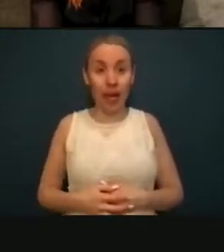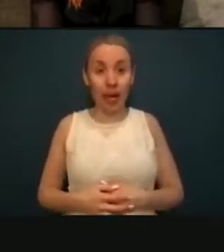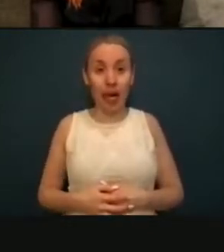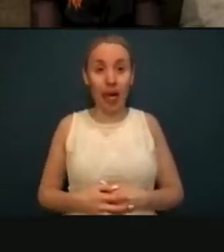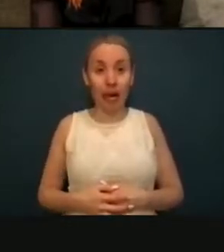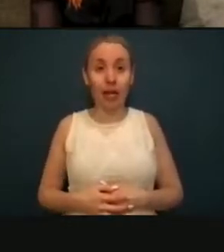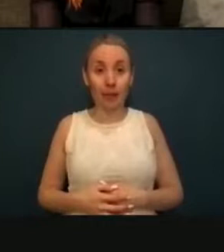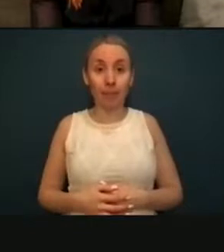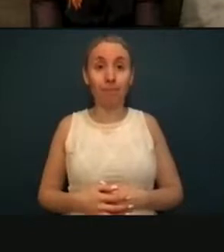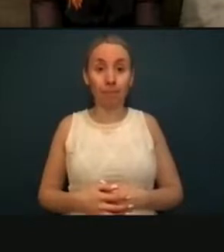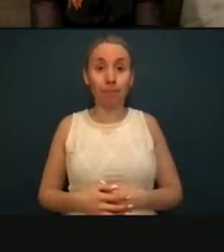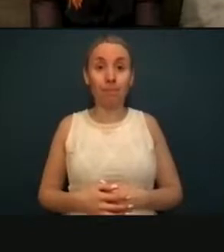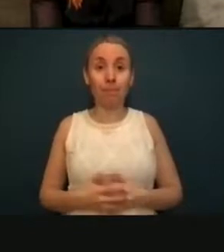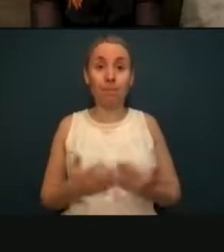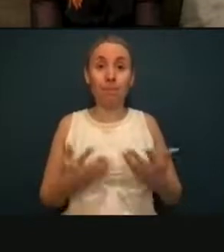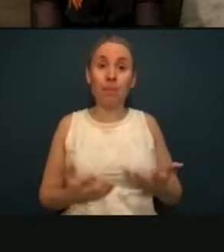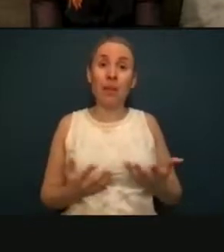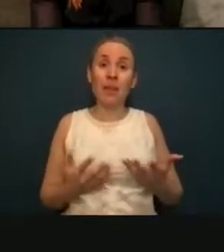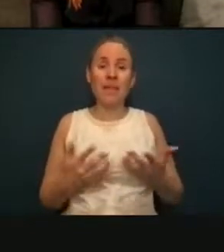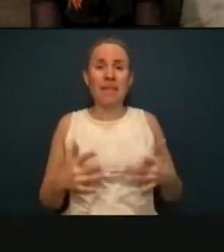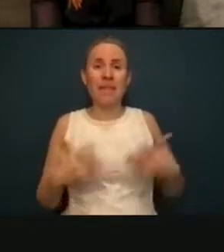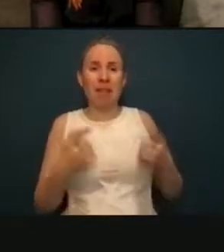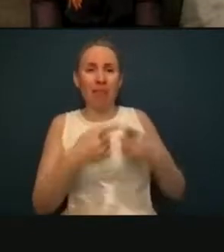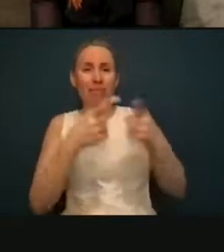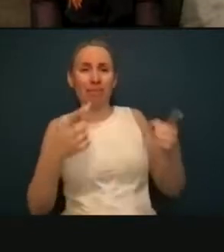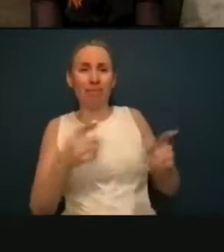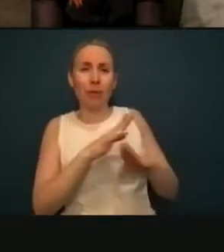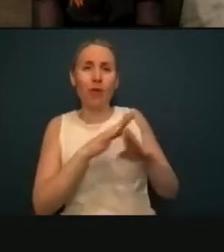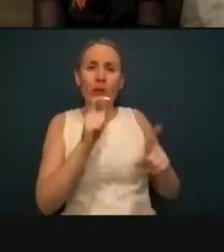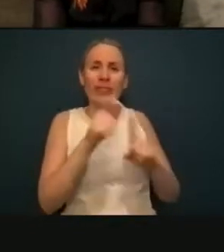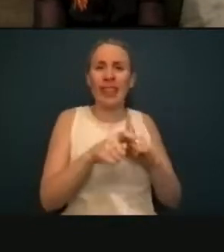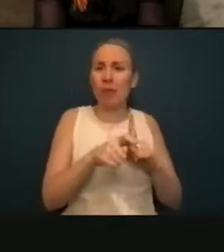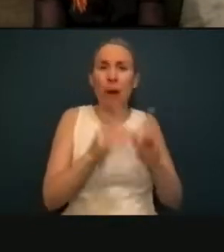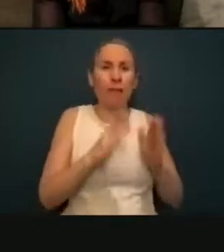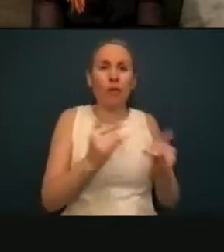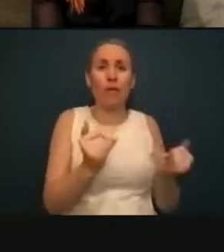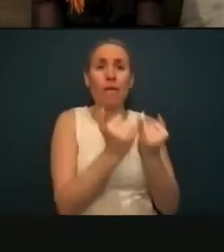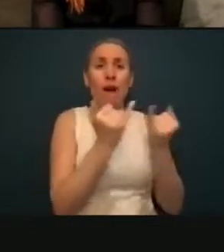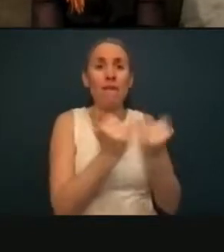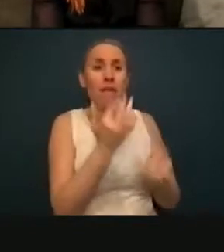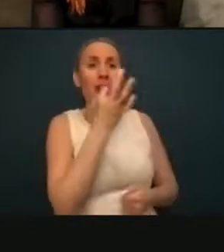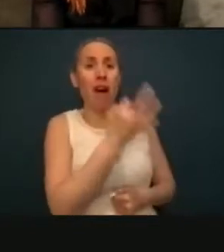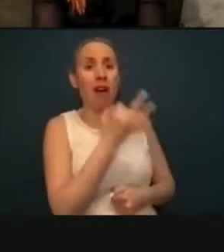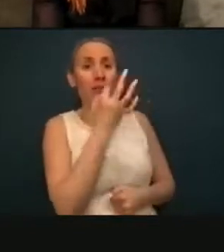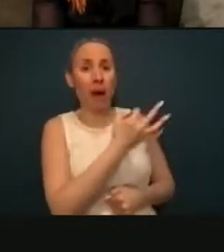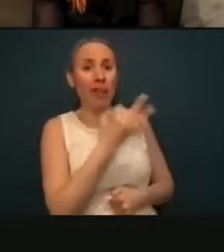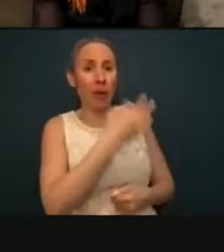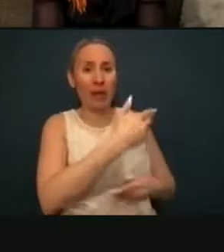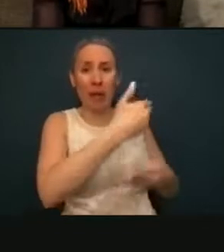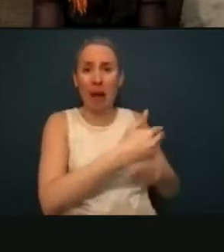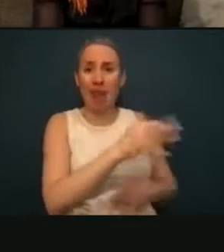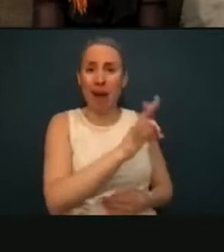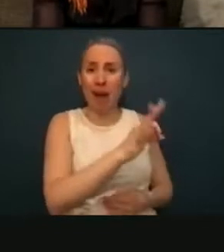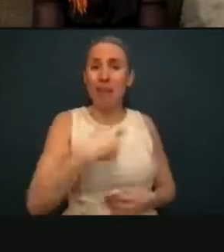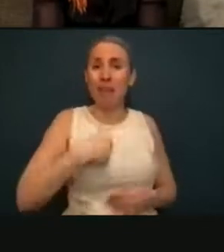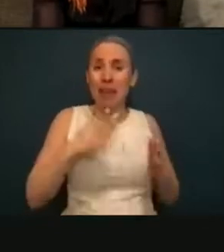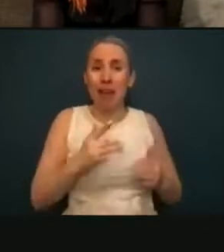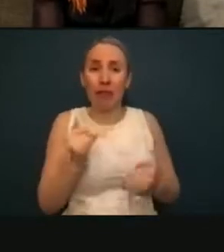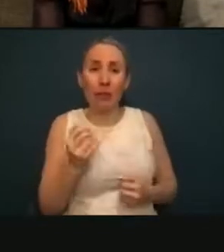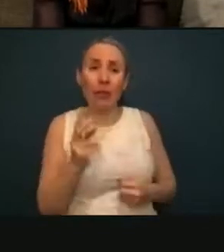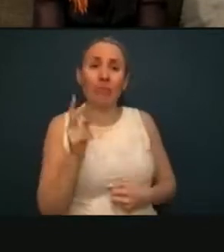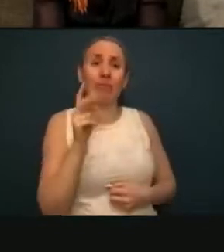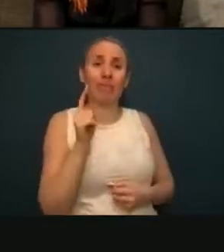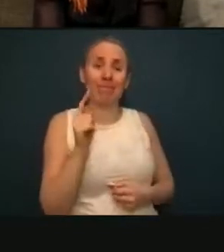against everything all the time. And it was something that I kind of thought as well, like in society I felt like I've had to fight for